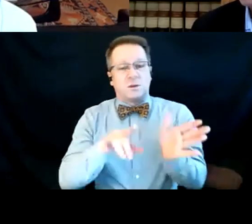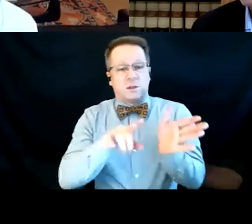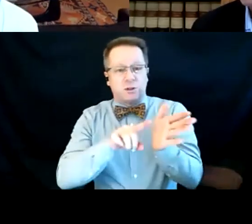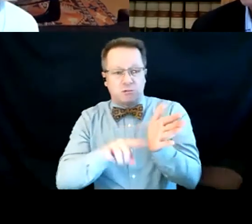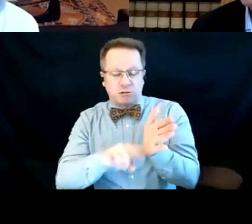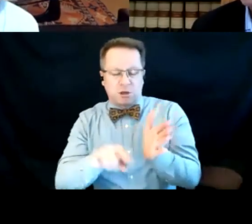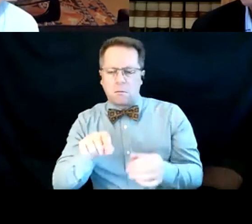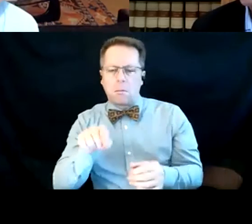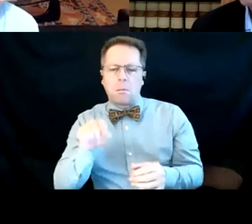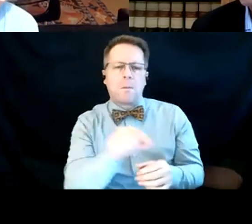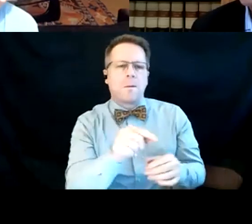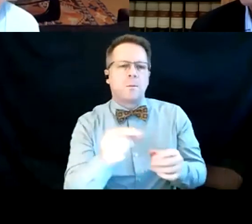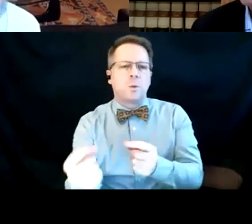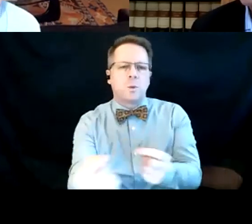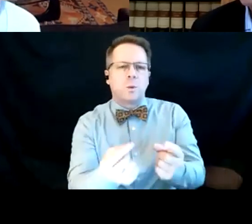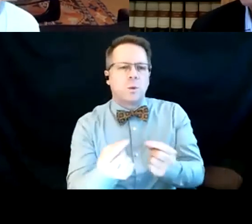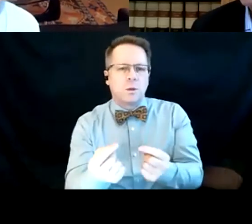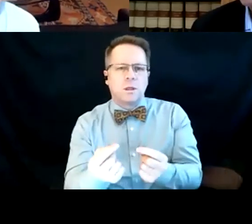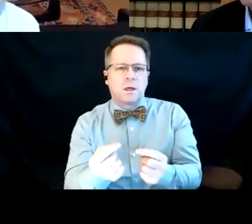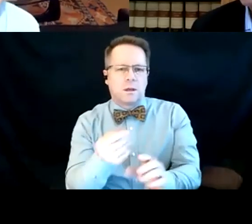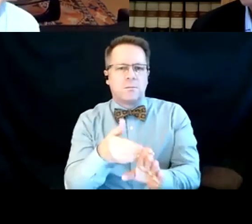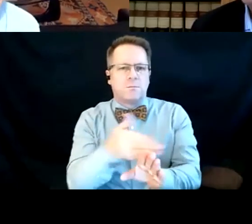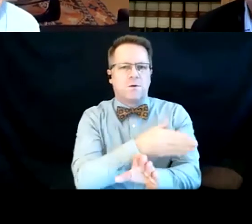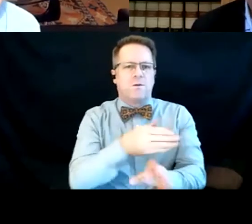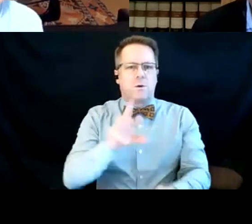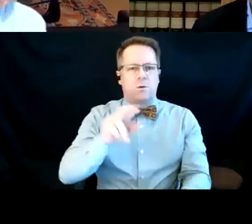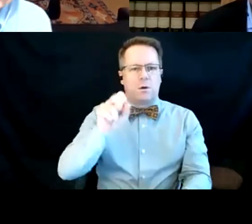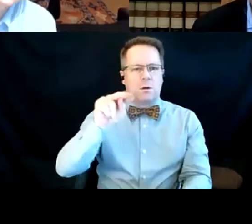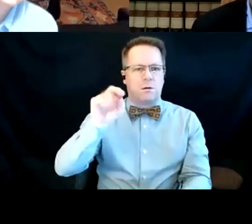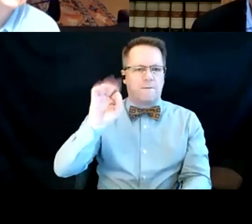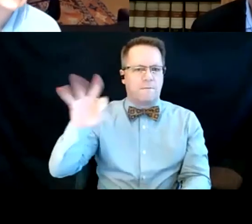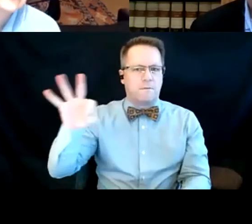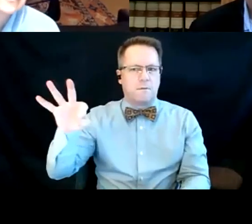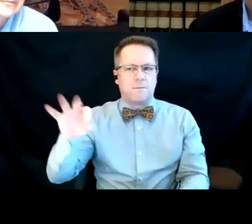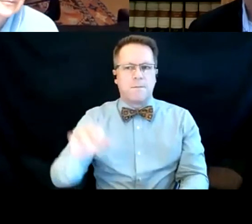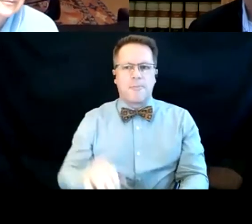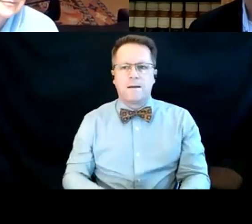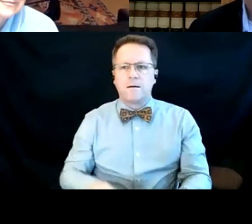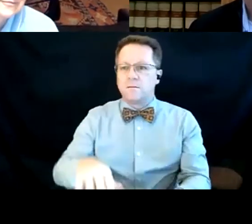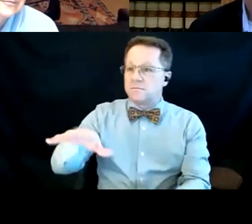advance of the runoffs. Louise, what's your advice?